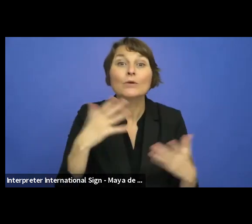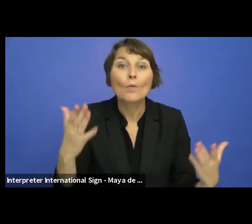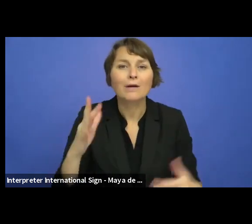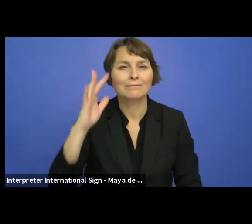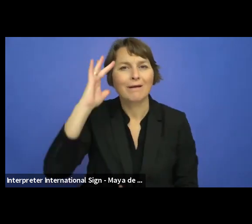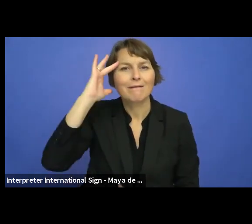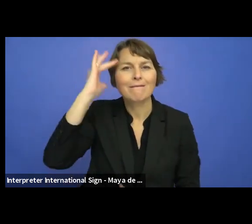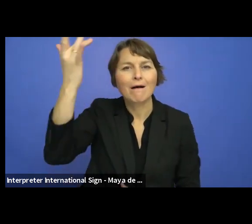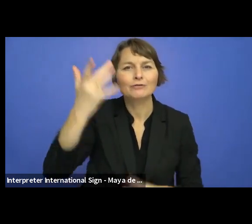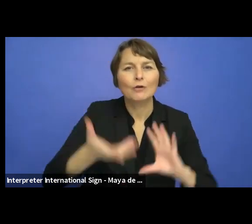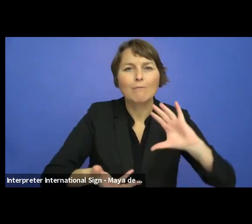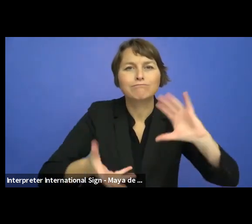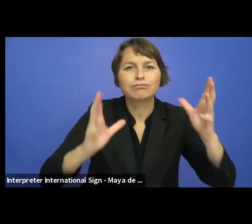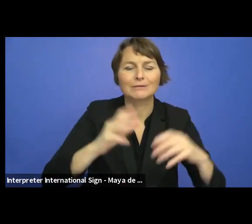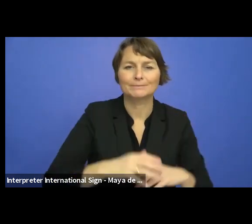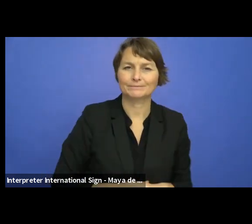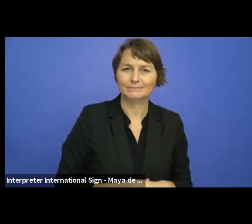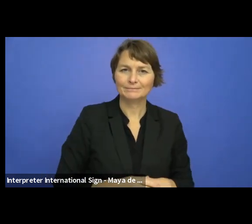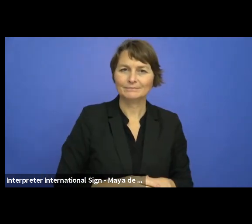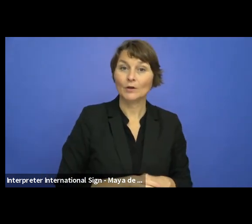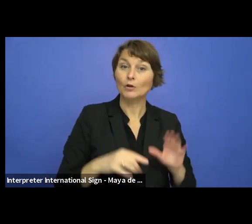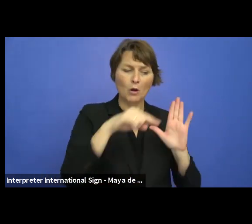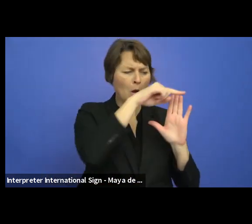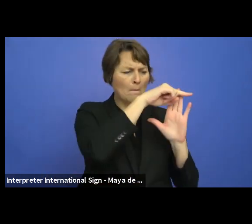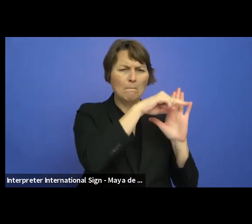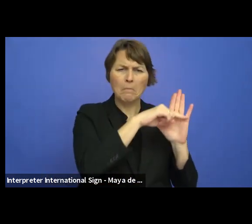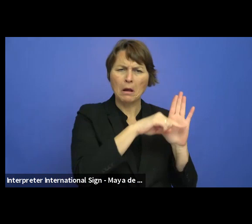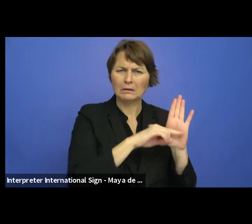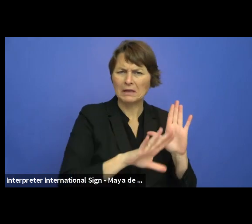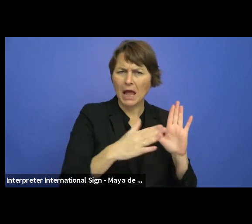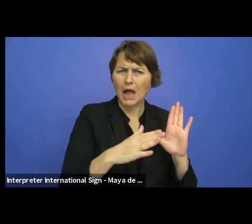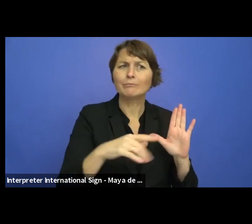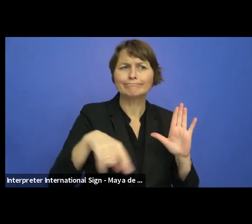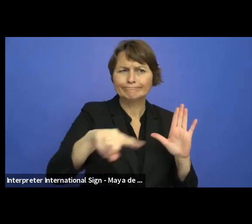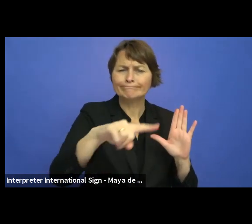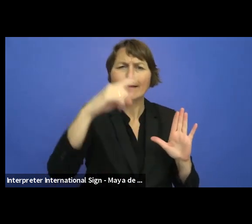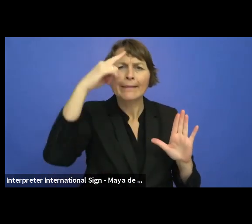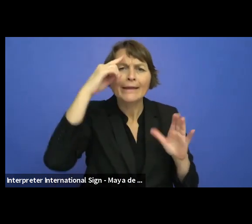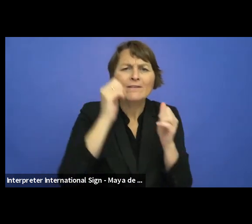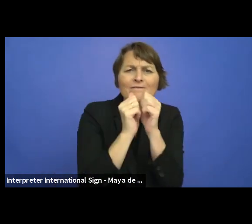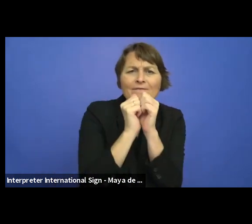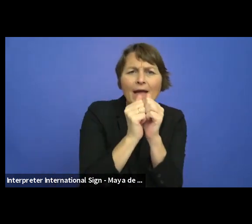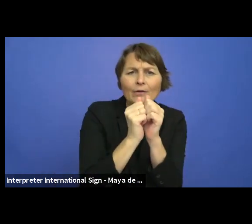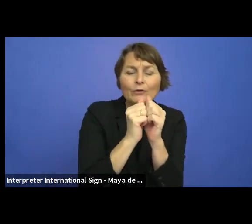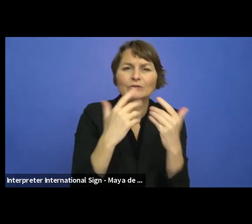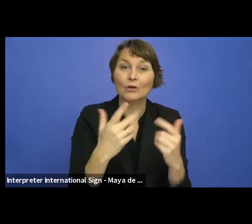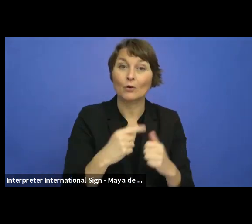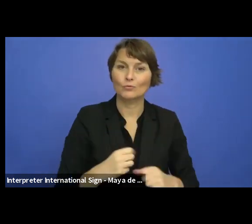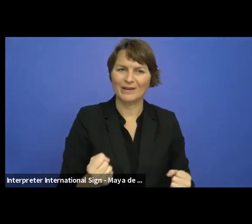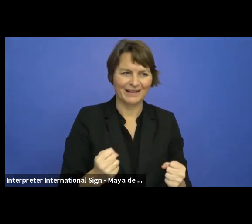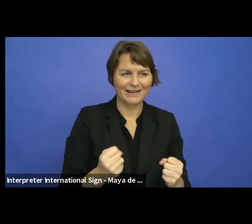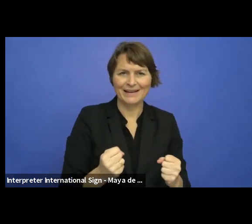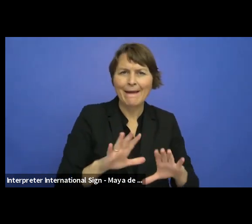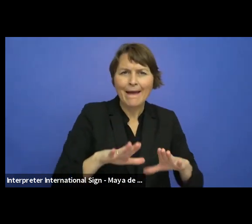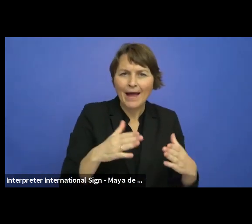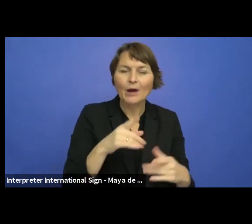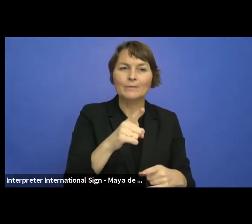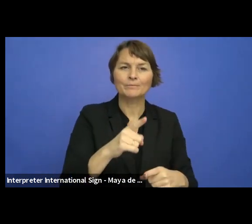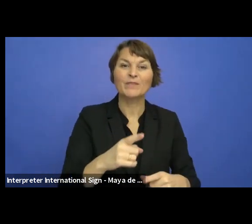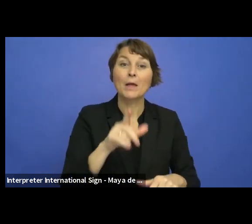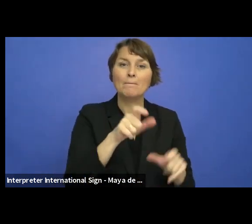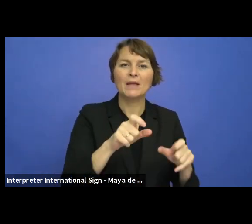in all this? Well, policy reflects our civic values, and it is the tool of power that strengthens them, and therein